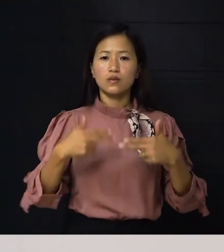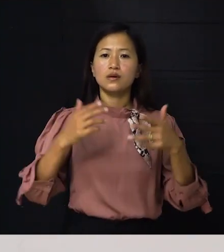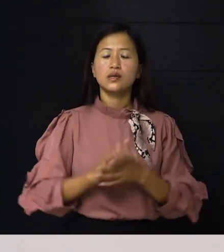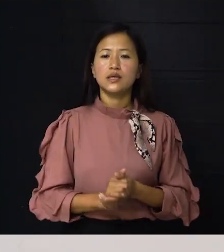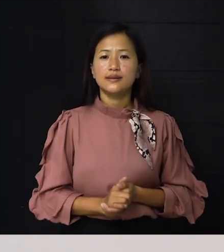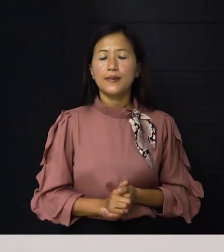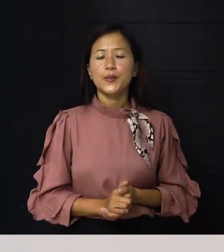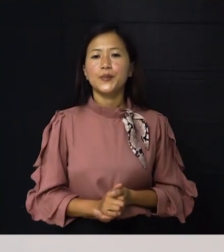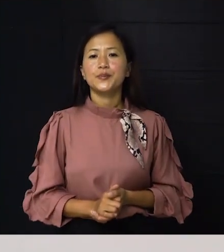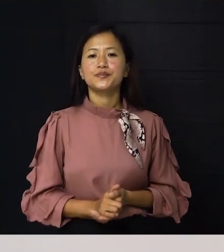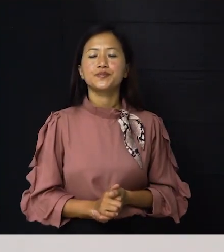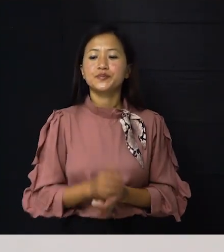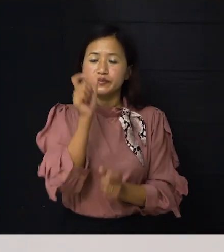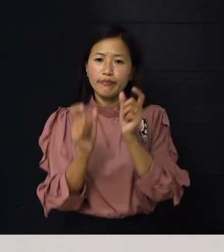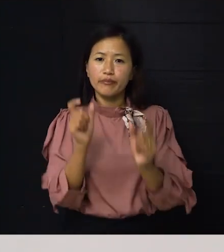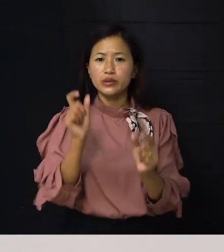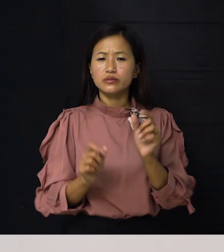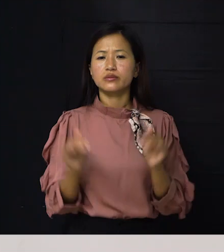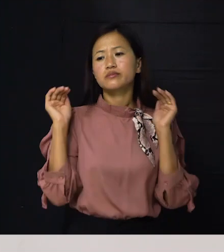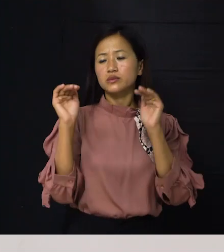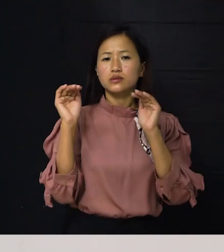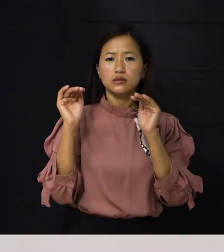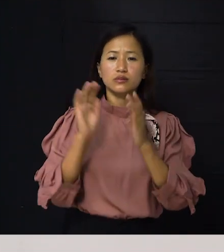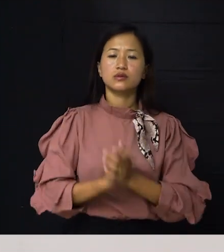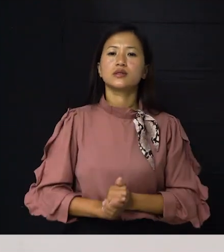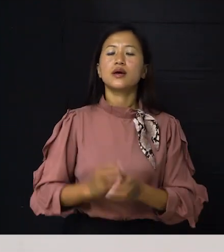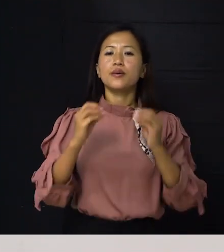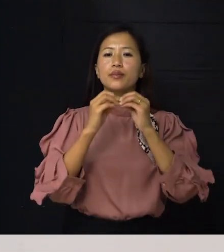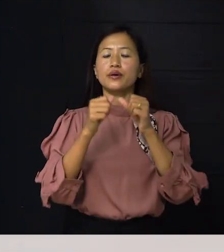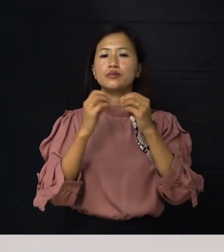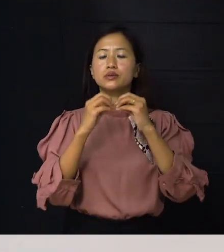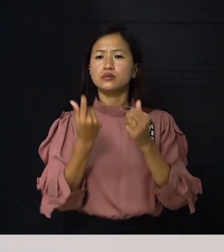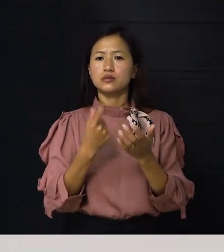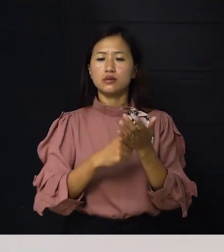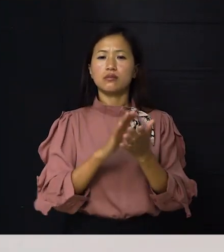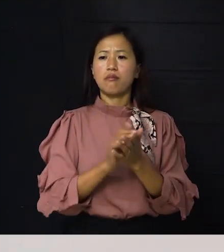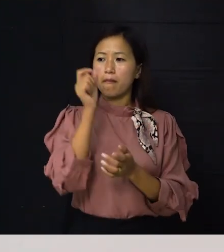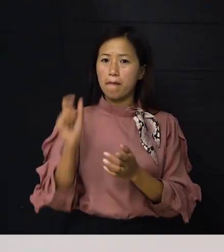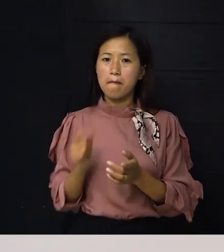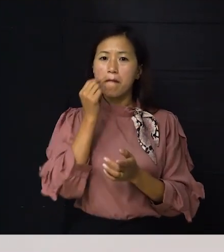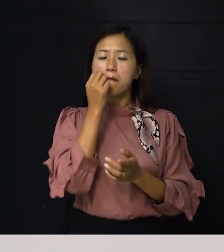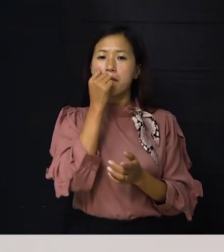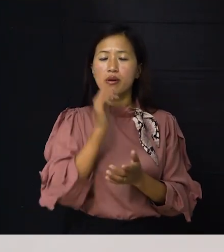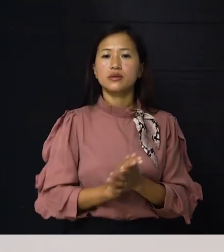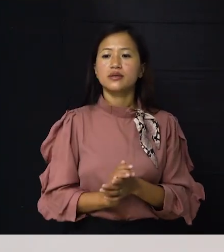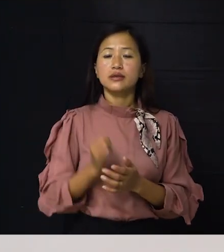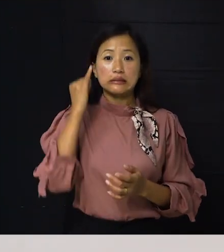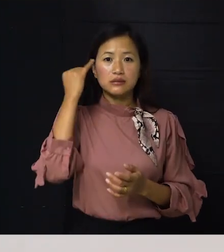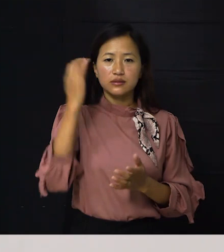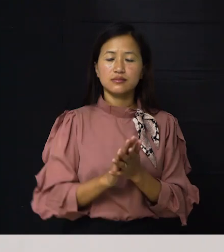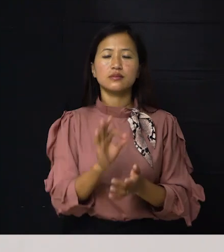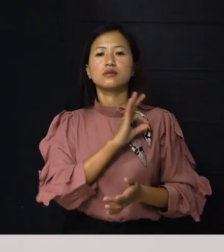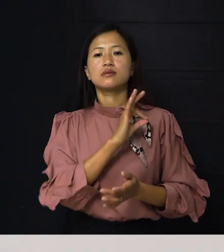the people who were supporting Babur, they won the battle, and this gave him an interest to